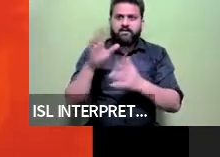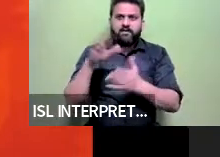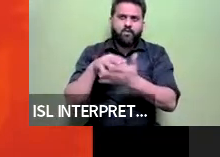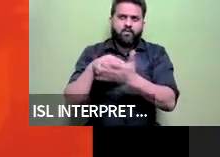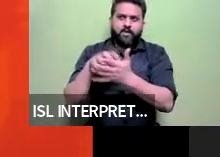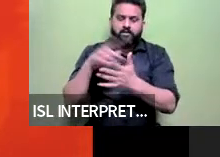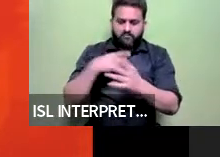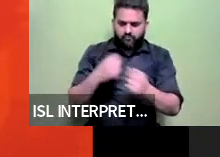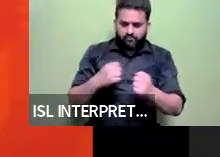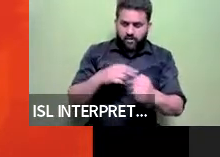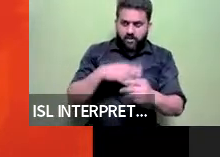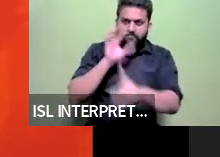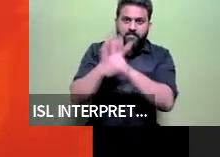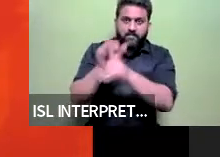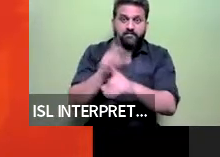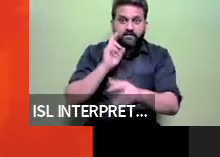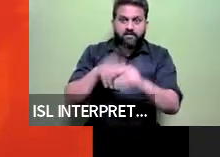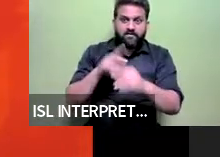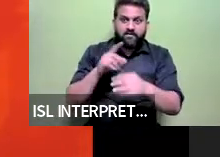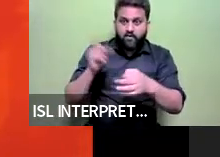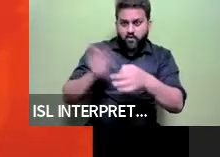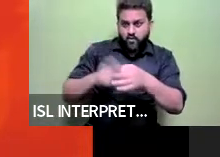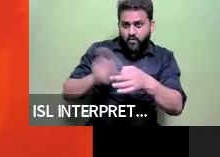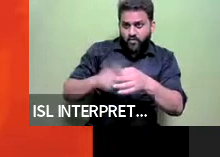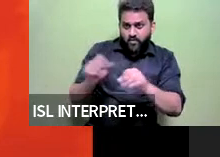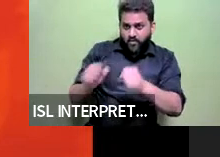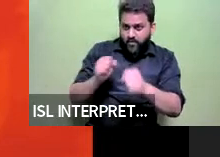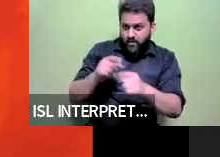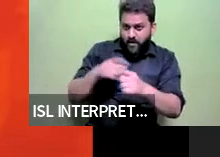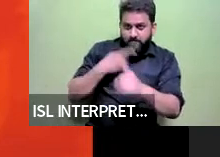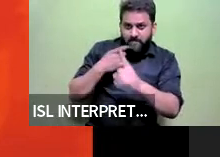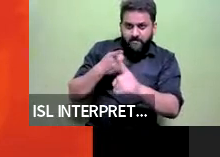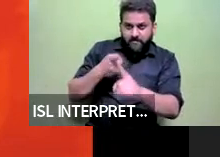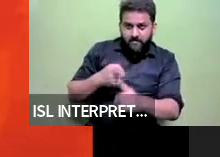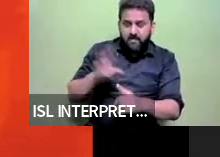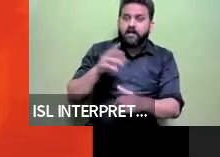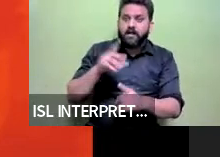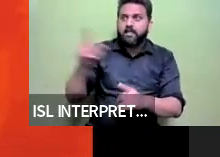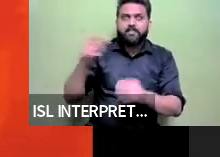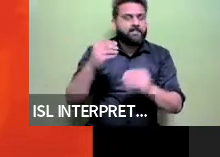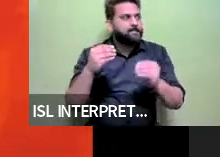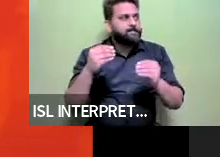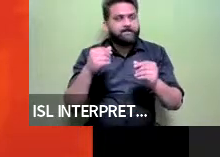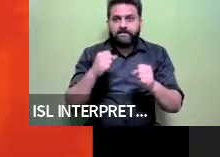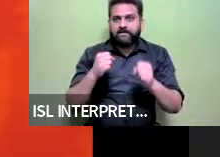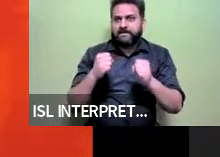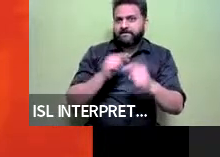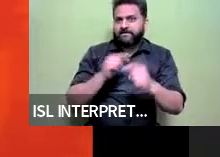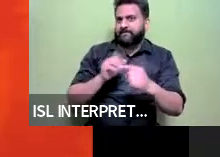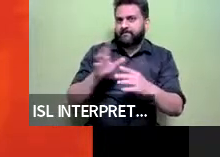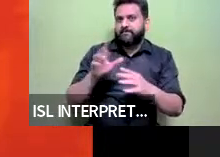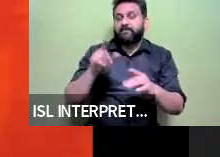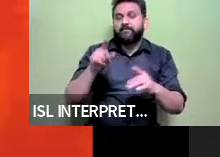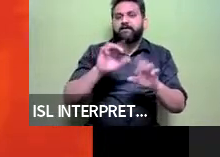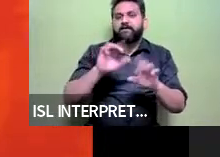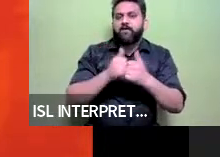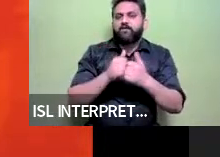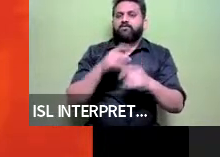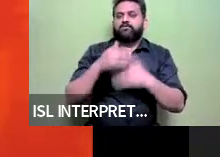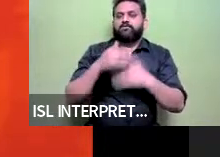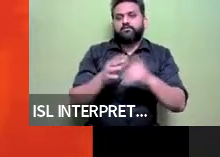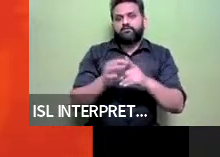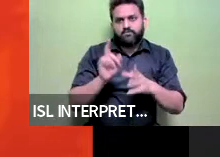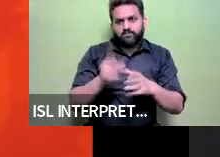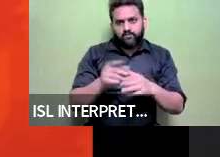respondent. If you fight a question on that one, a strong point, then it will be very difficult for them to argue. So that's how you can prepare basically.